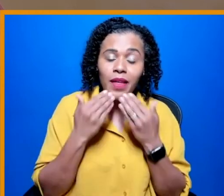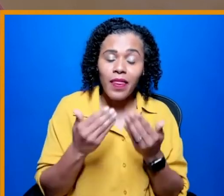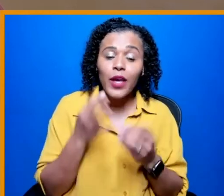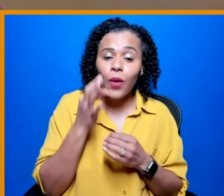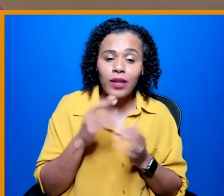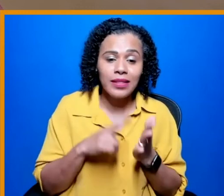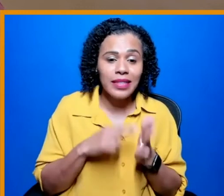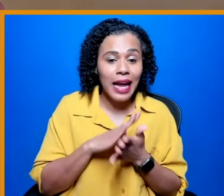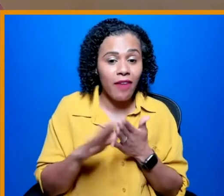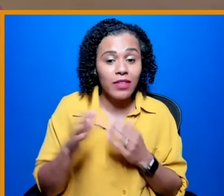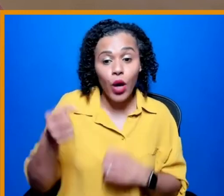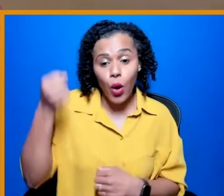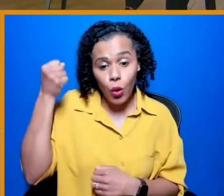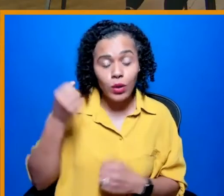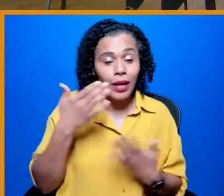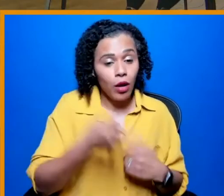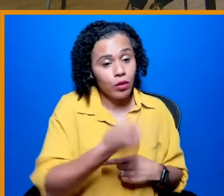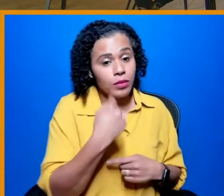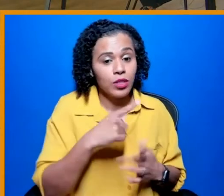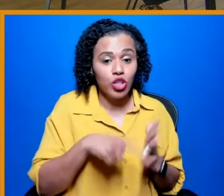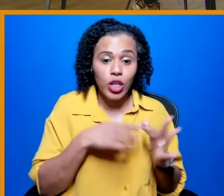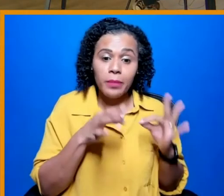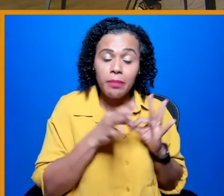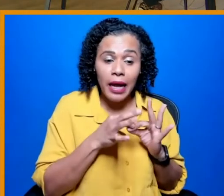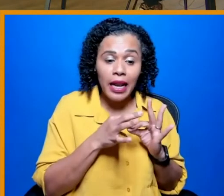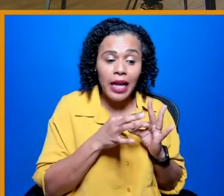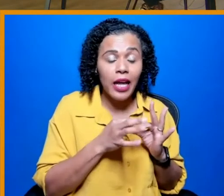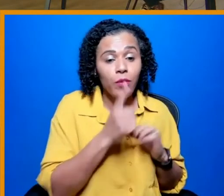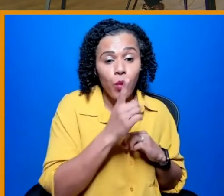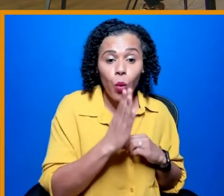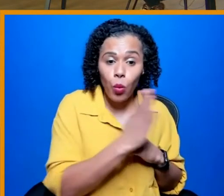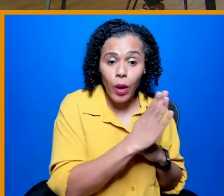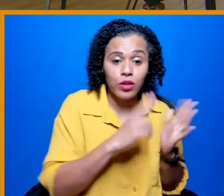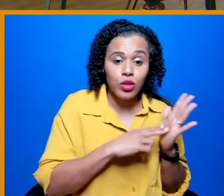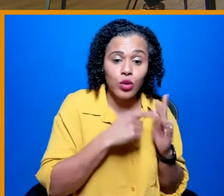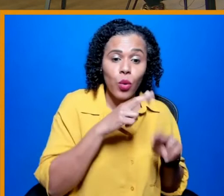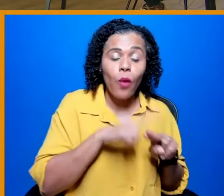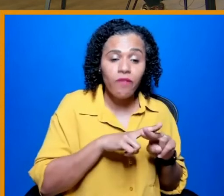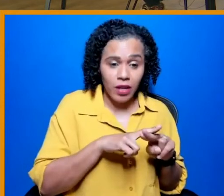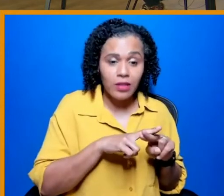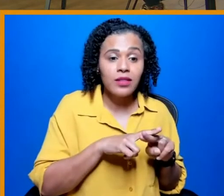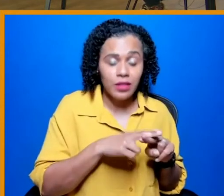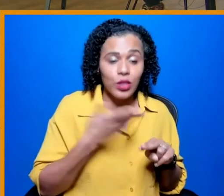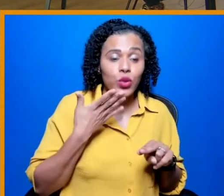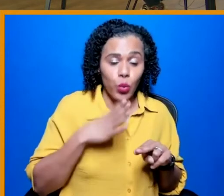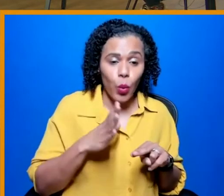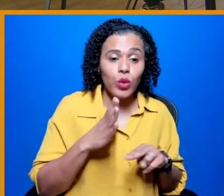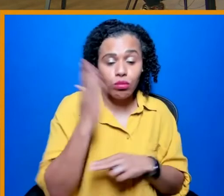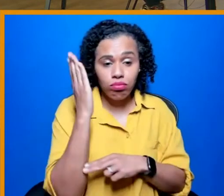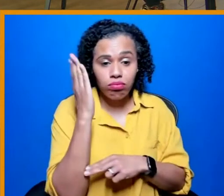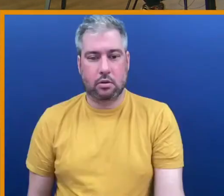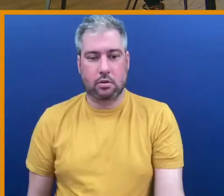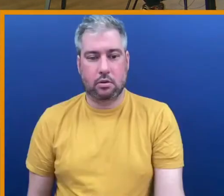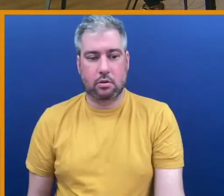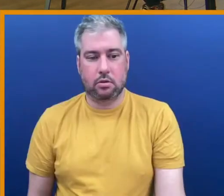James Bailey from Breckland and South West Norfolk, who wishes to speak particularly in favour of lines 18 and